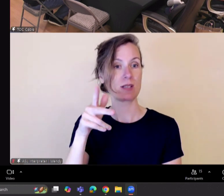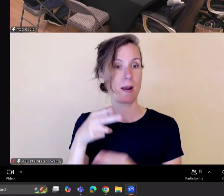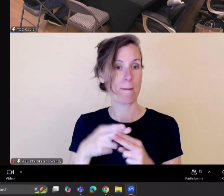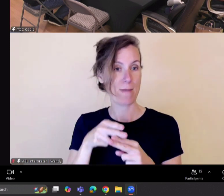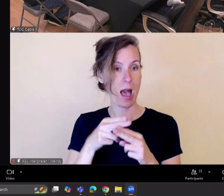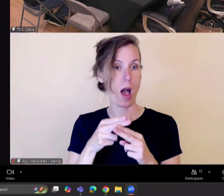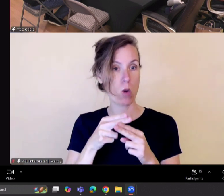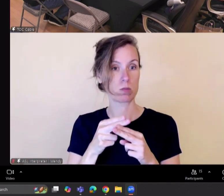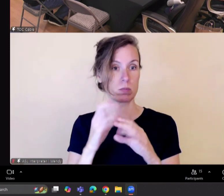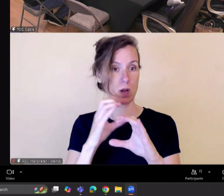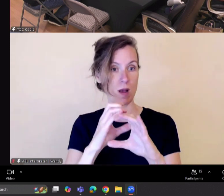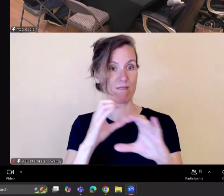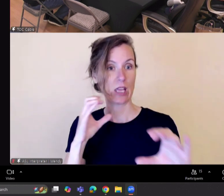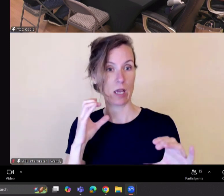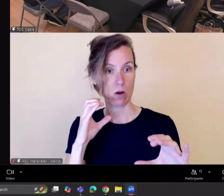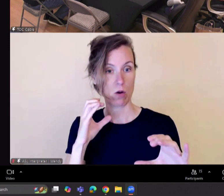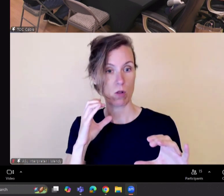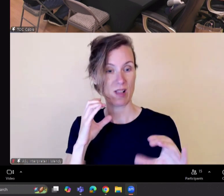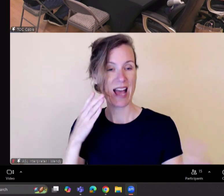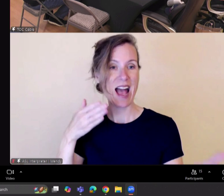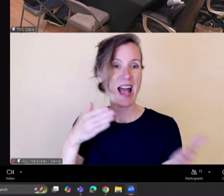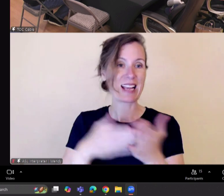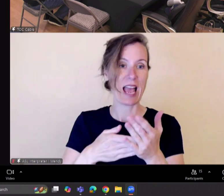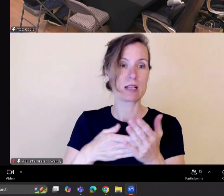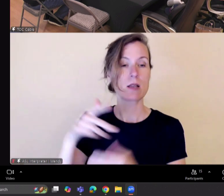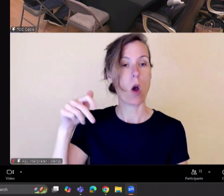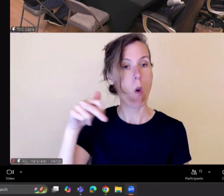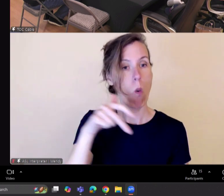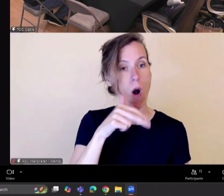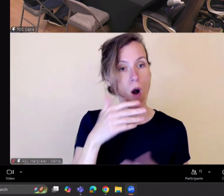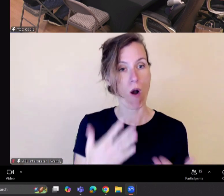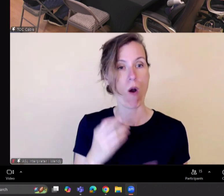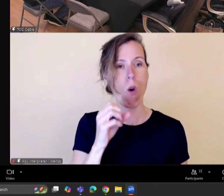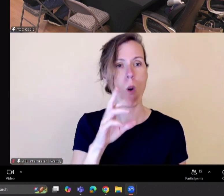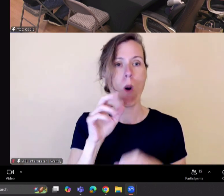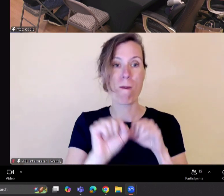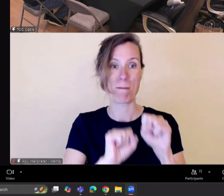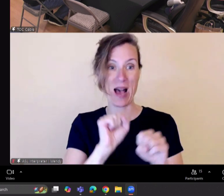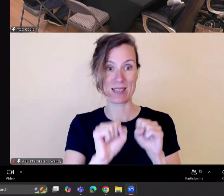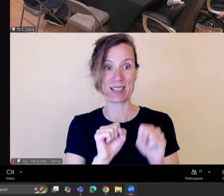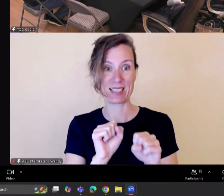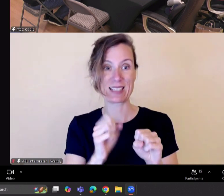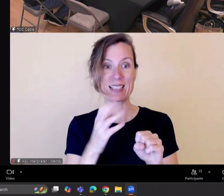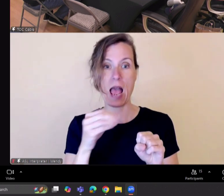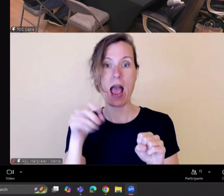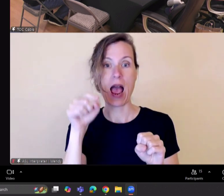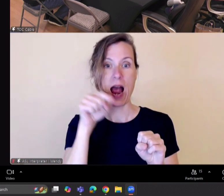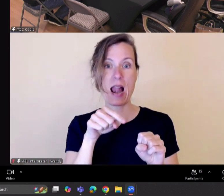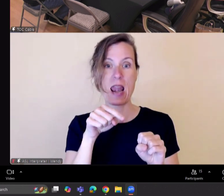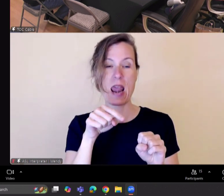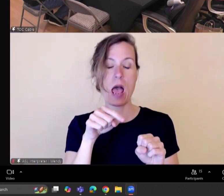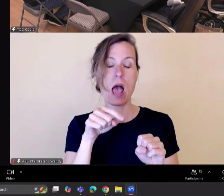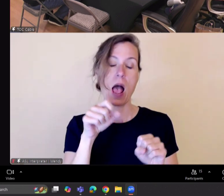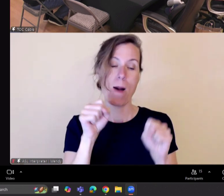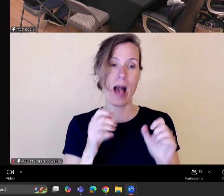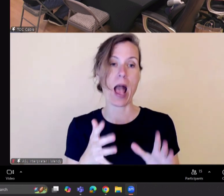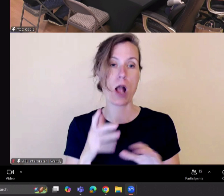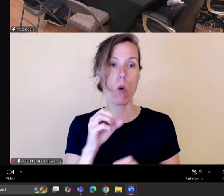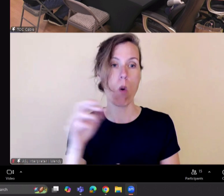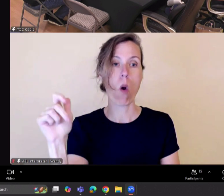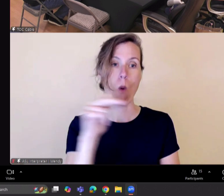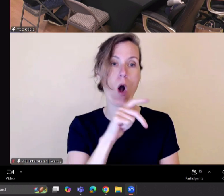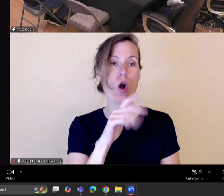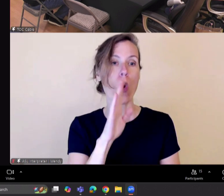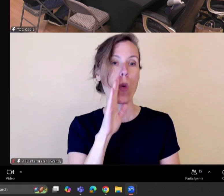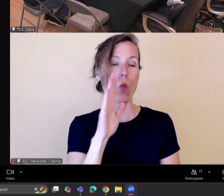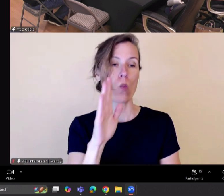against a pedestrian and a bicyclist, and the pedestrian and bicyclist loses every time. As